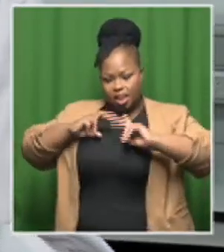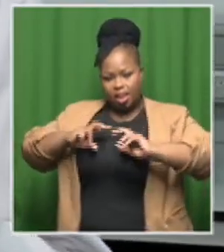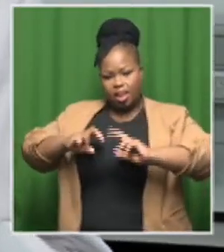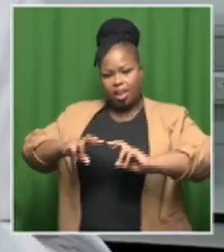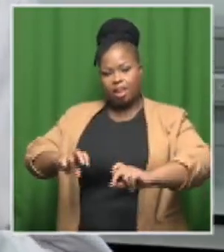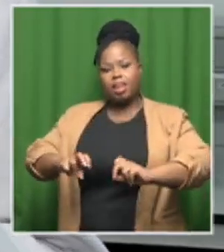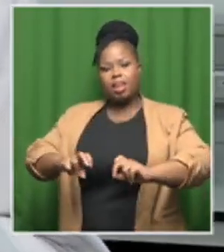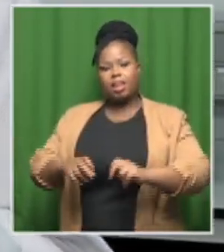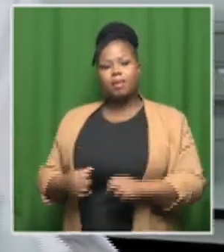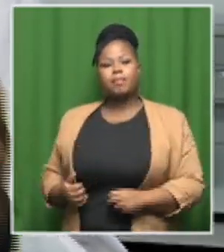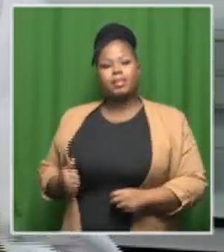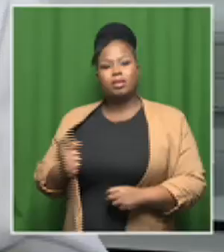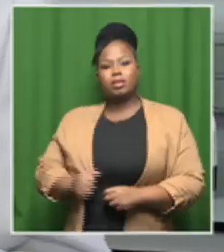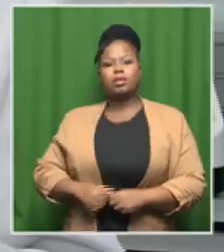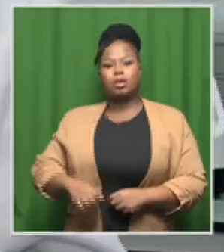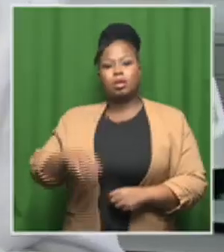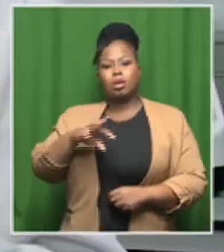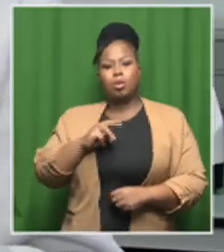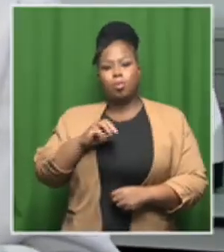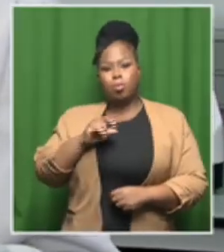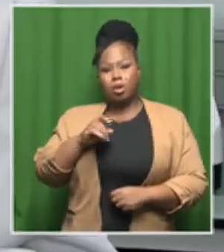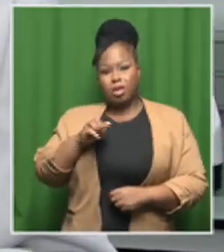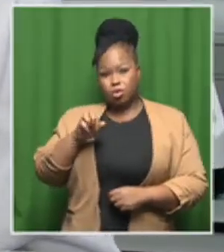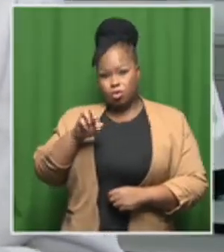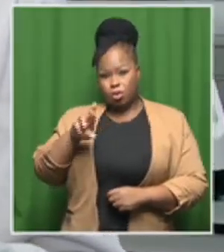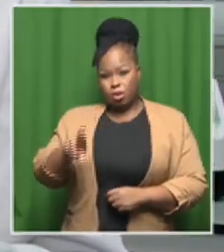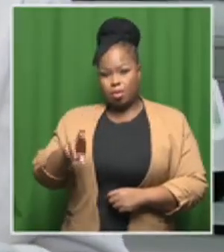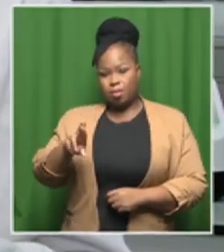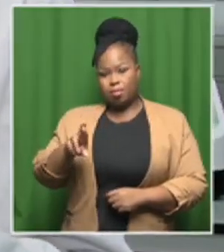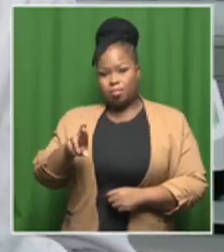of molecular